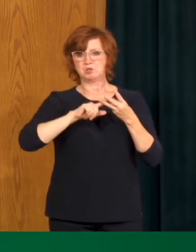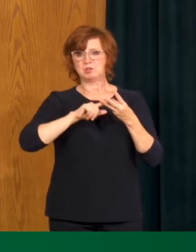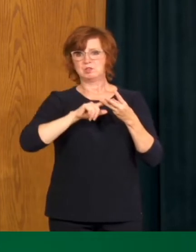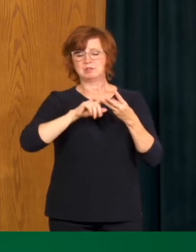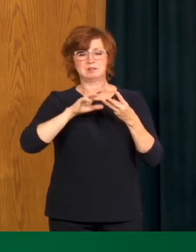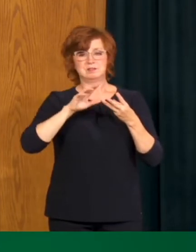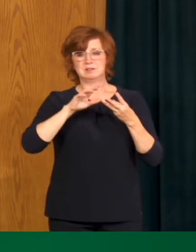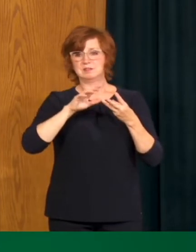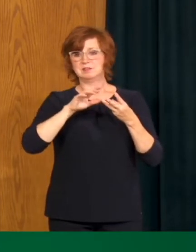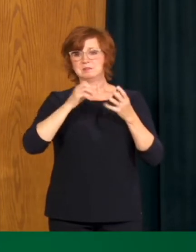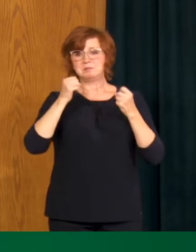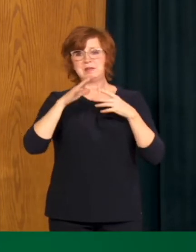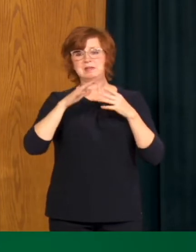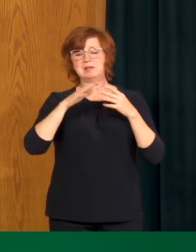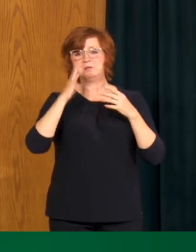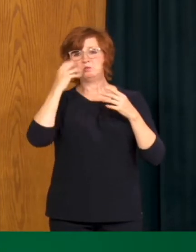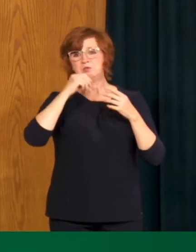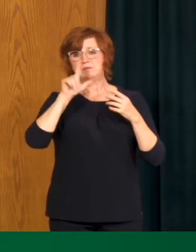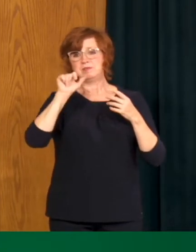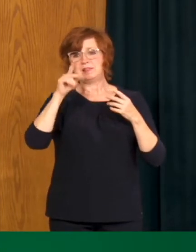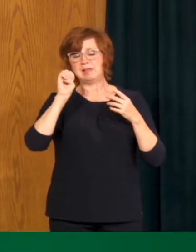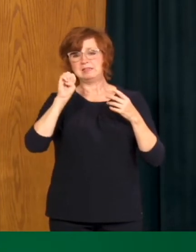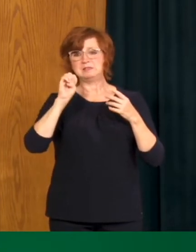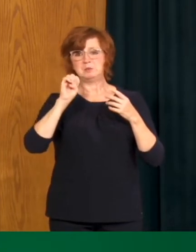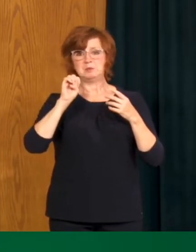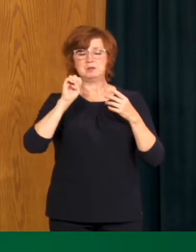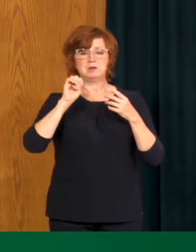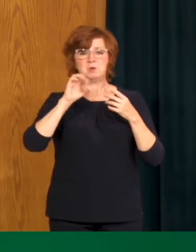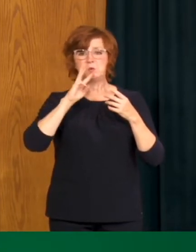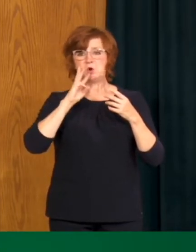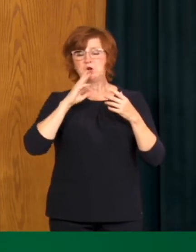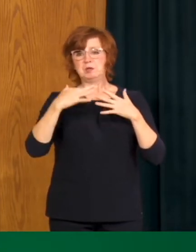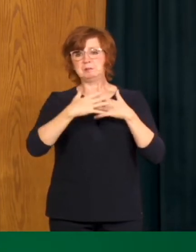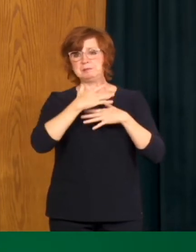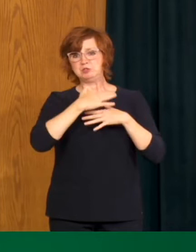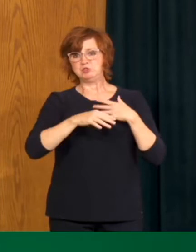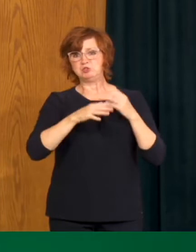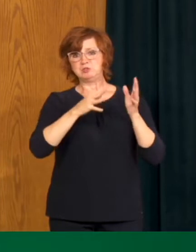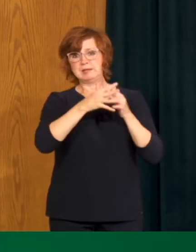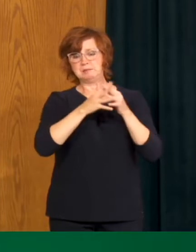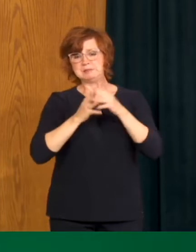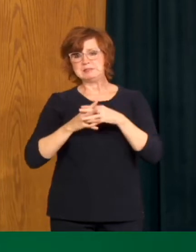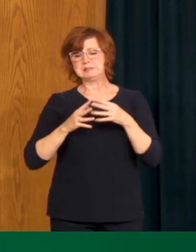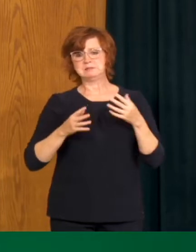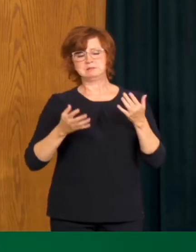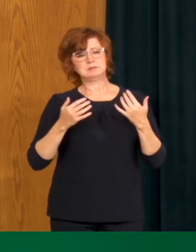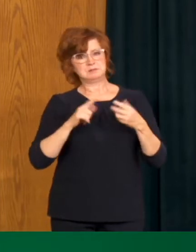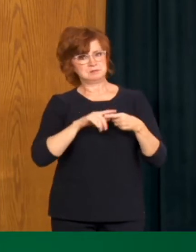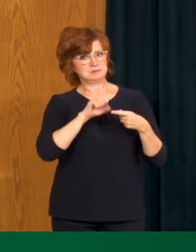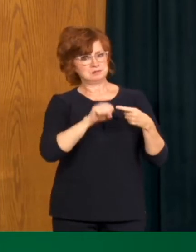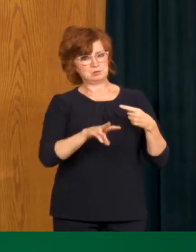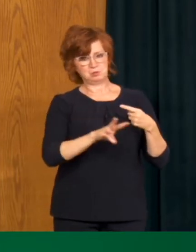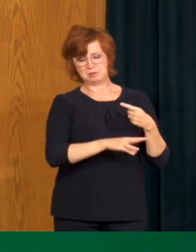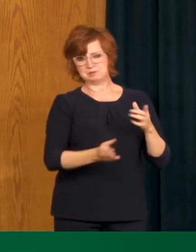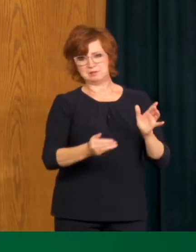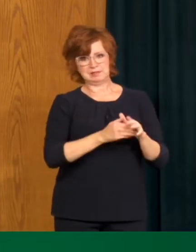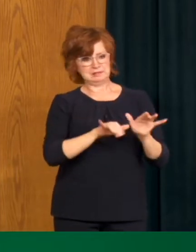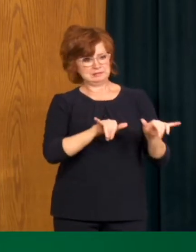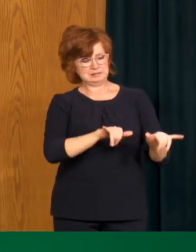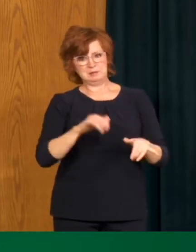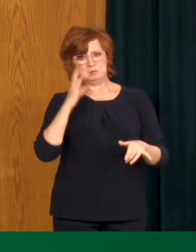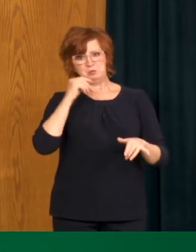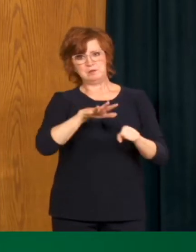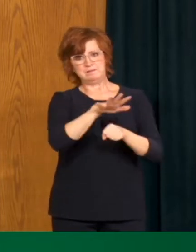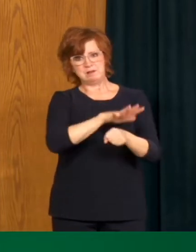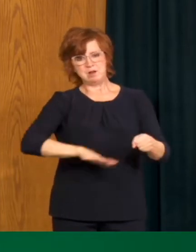leisure activities there, is we just need to make sure people are reminded of the fact that we still are in a pandemic. We still know how to